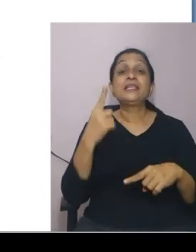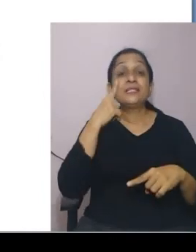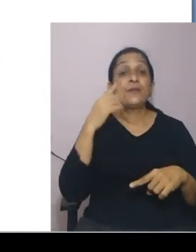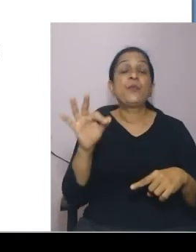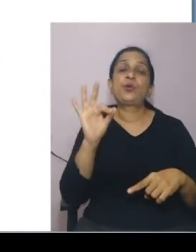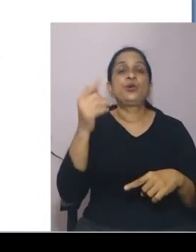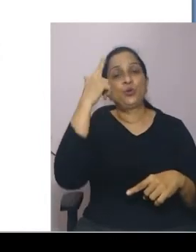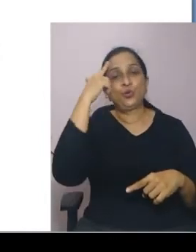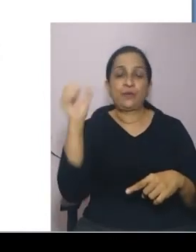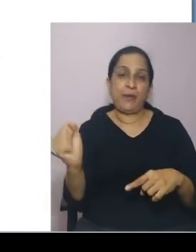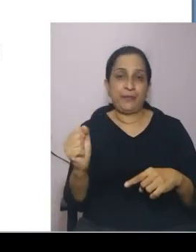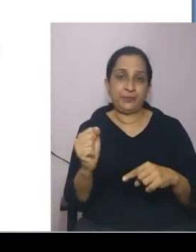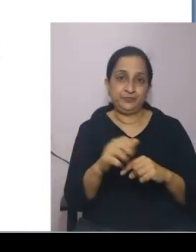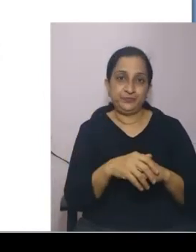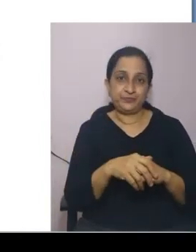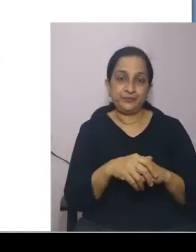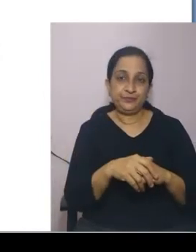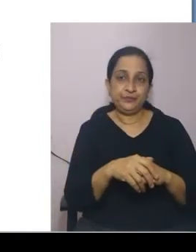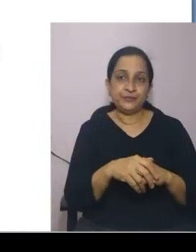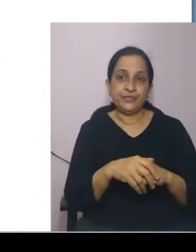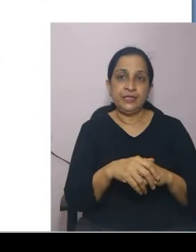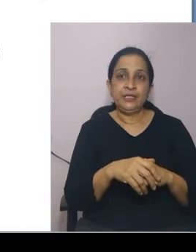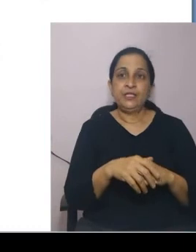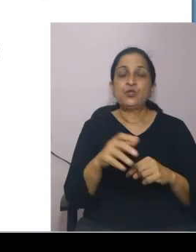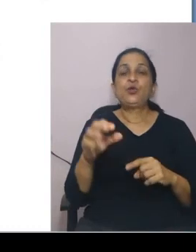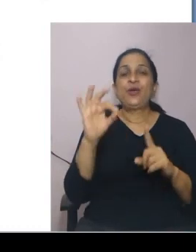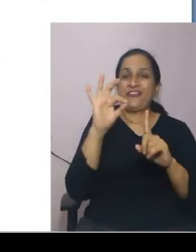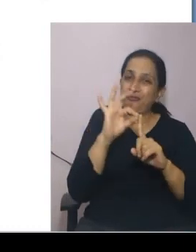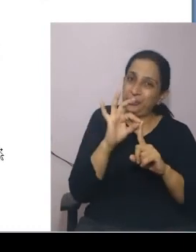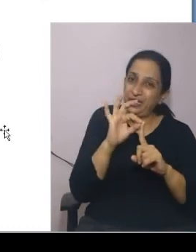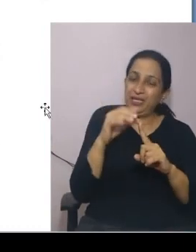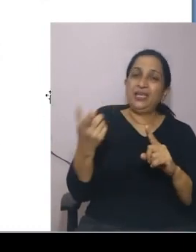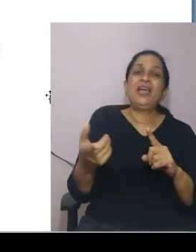what is asked here. You asked for value of P